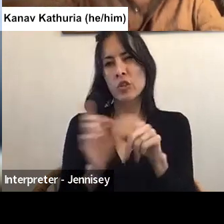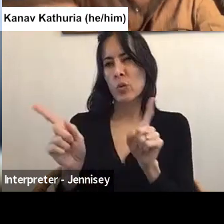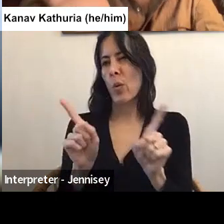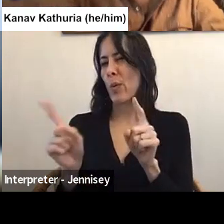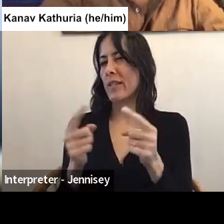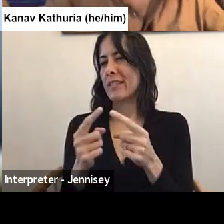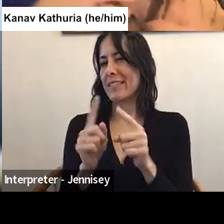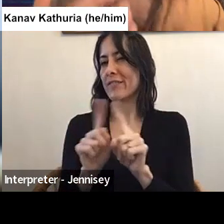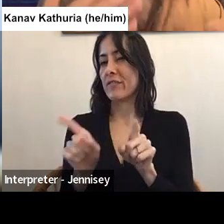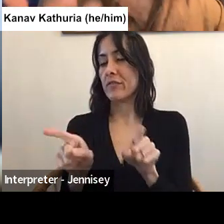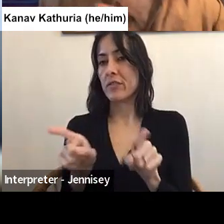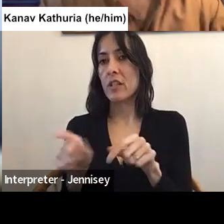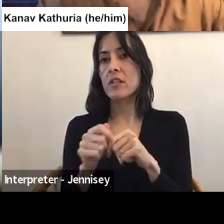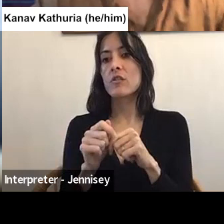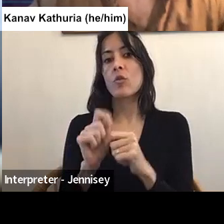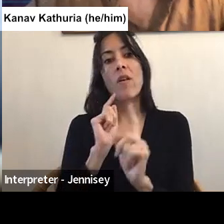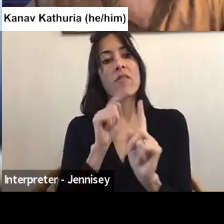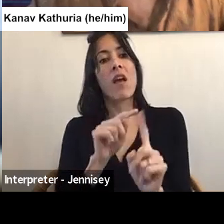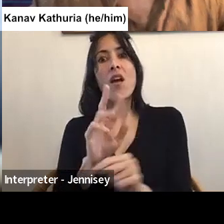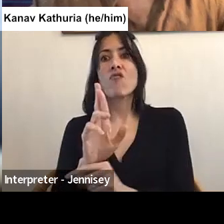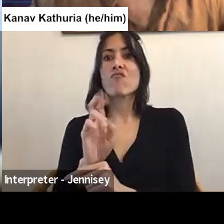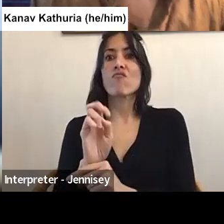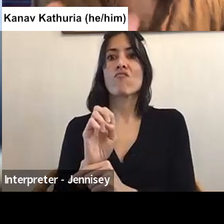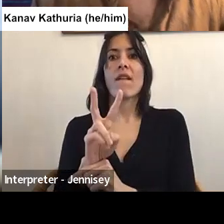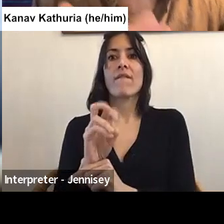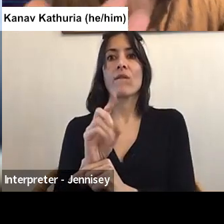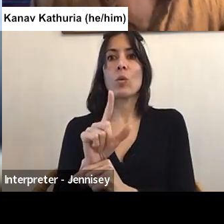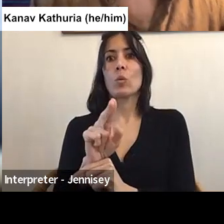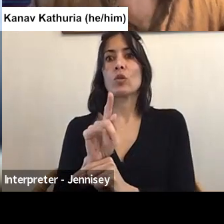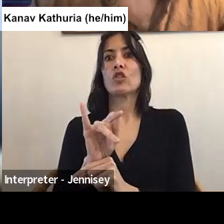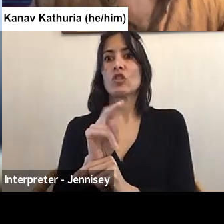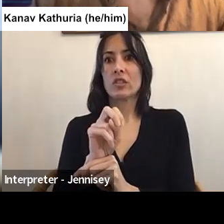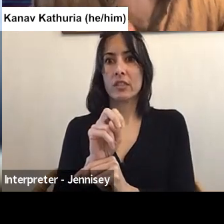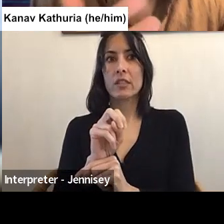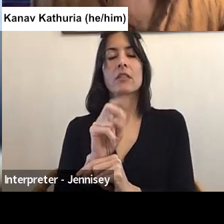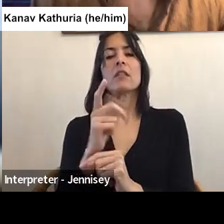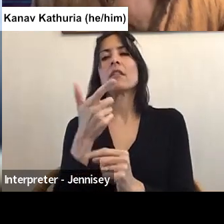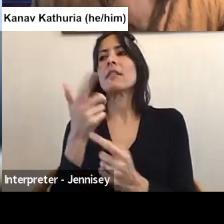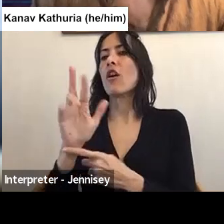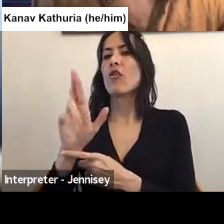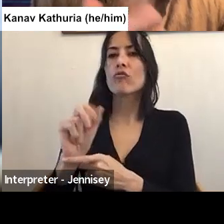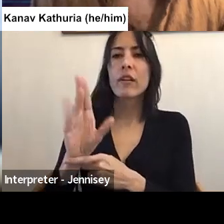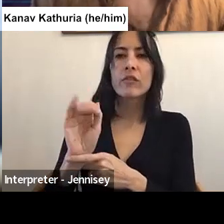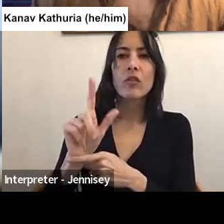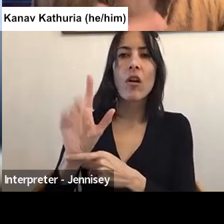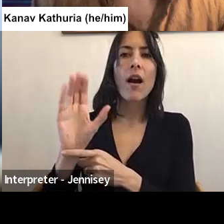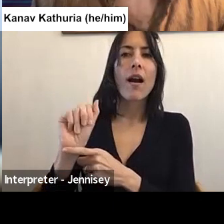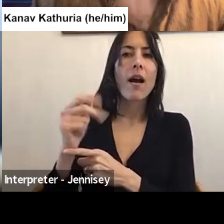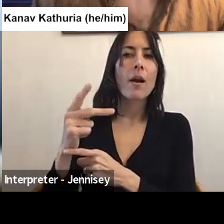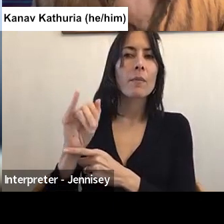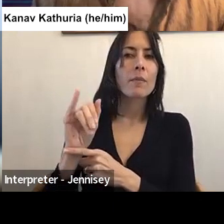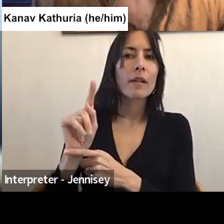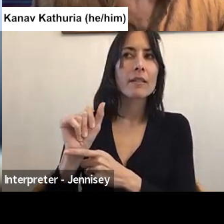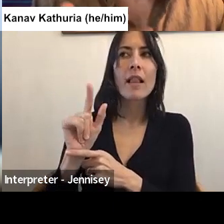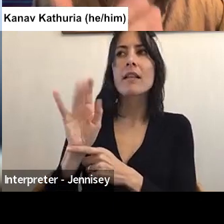this case, when we're talking about revolutionary abolition, really talking about racial capitalism, imperialism, patriarchy,